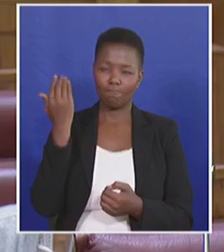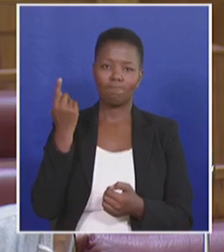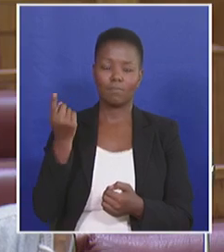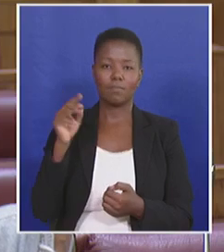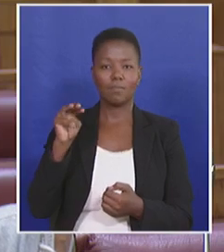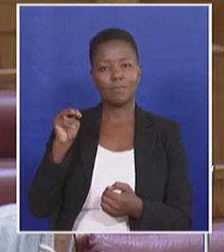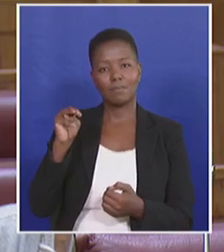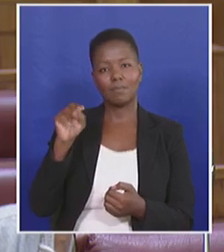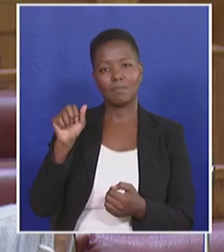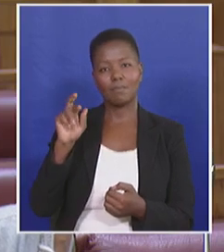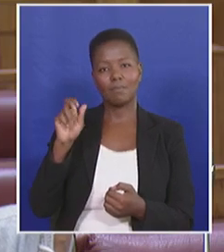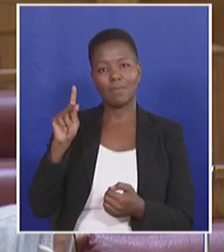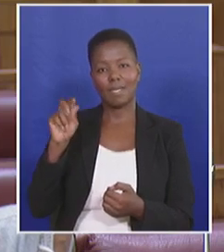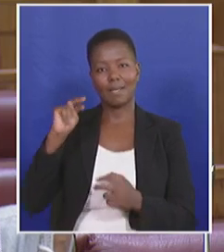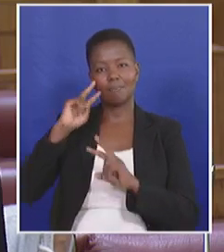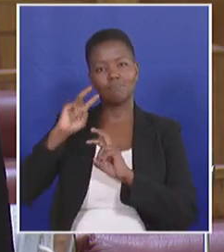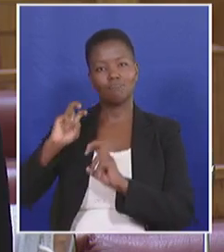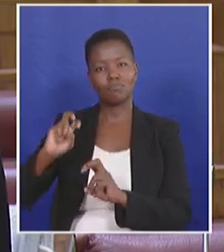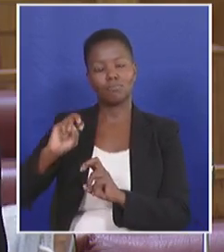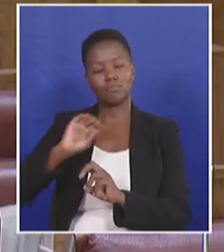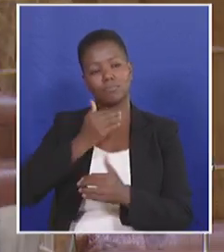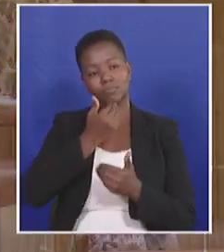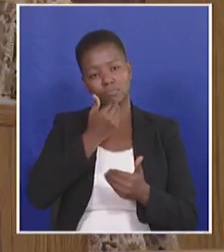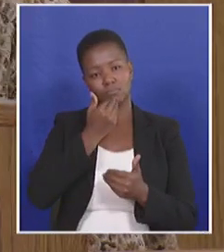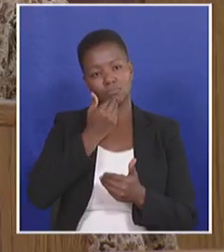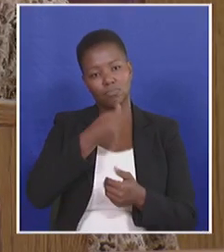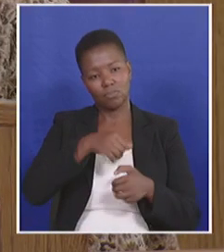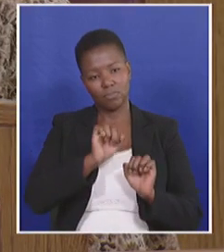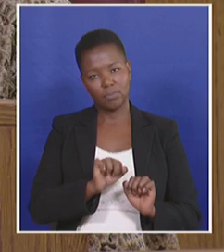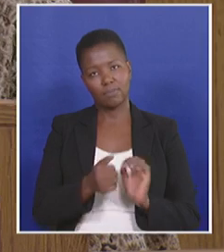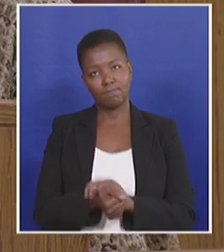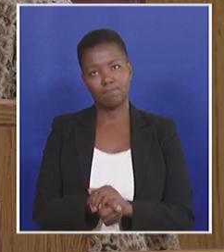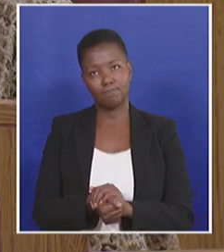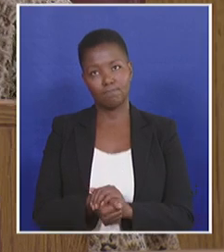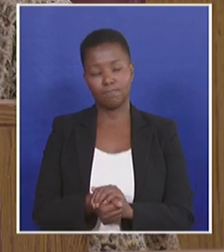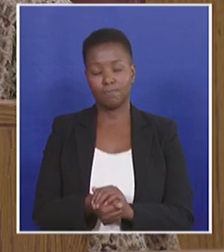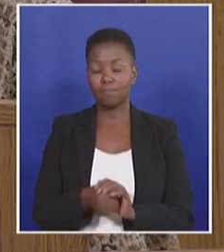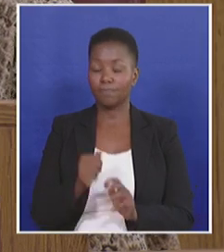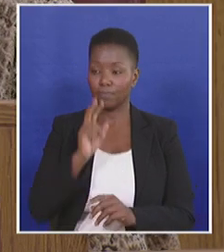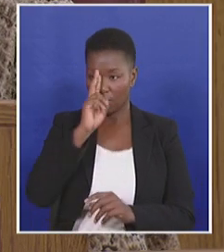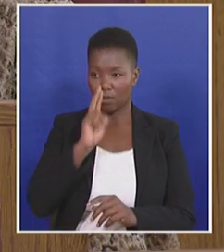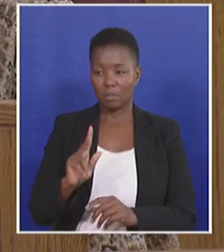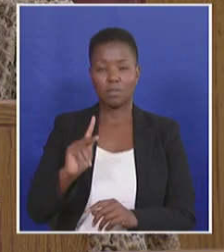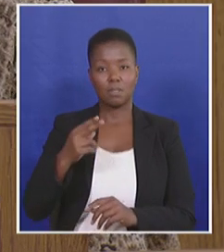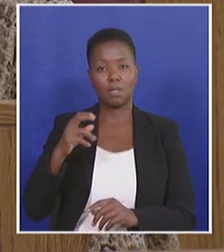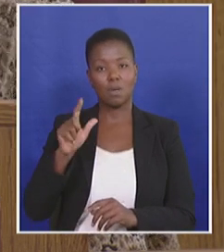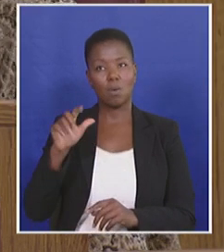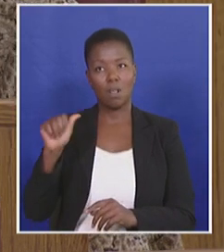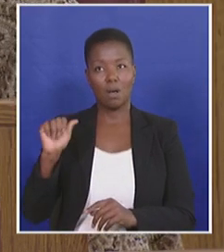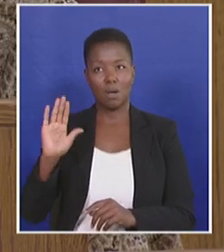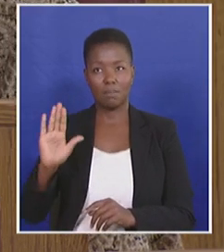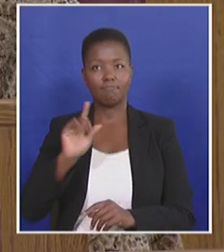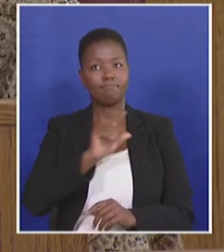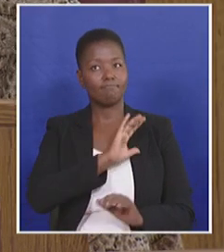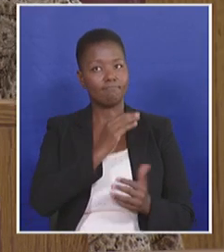Marikana Commission of Inquiry. Thank you very much, Honourable Chair. Thank you, sir. The Honourable Kaula. Thank you, Honourable